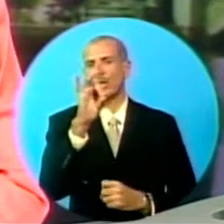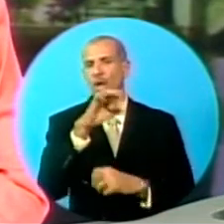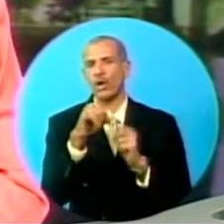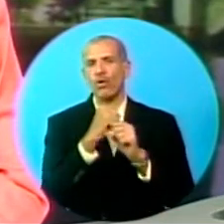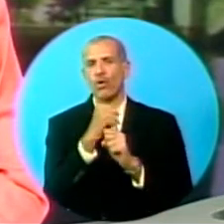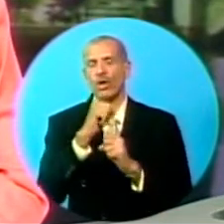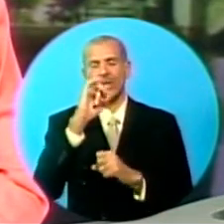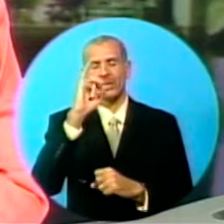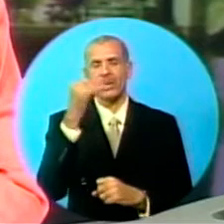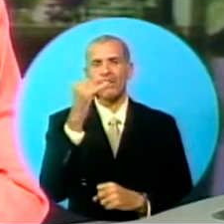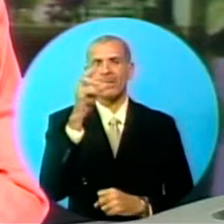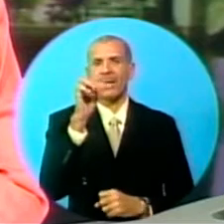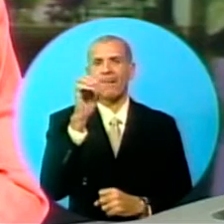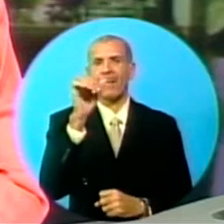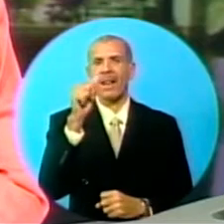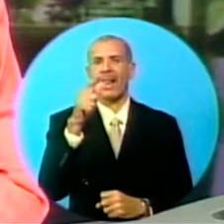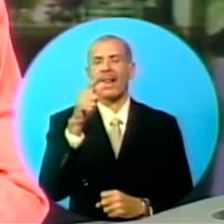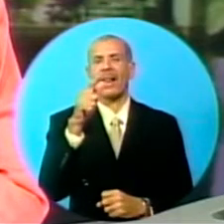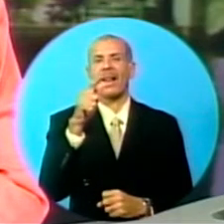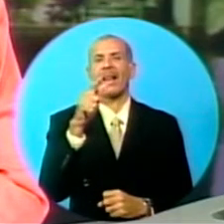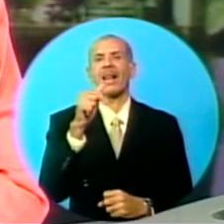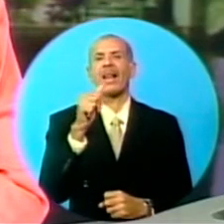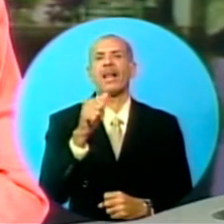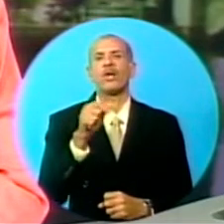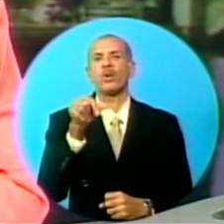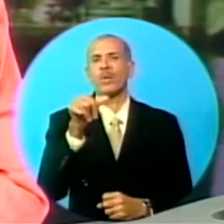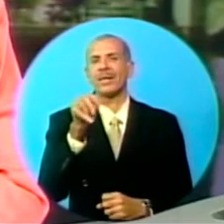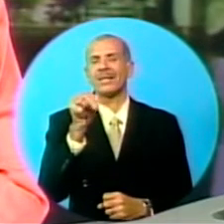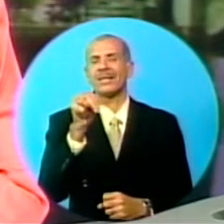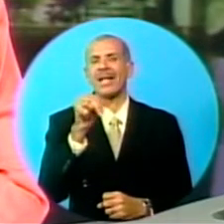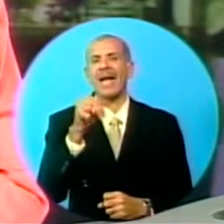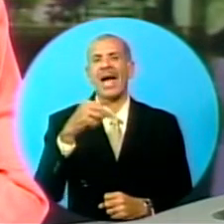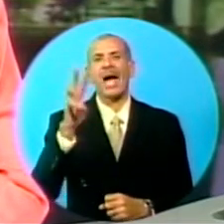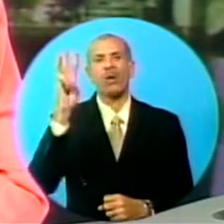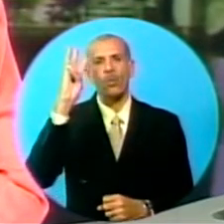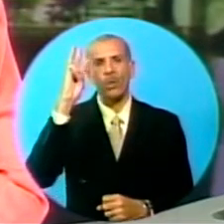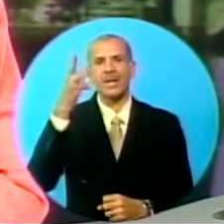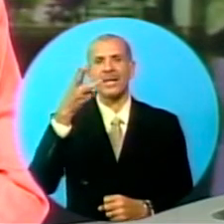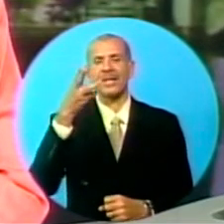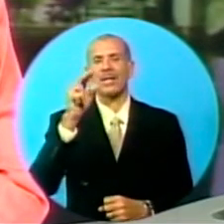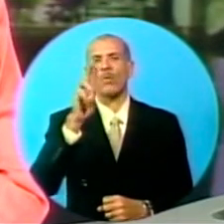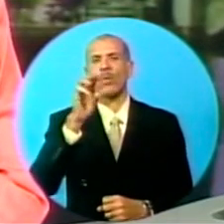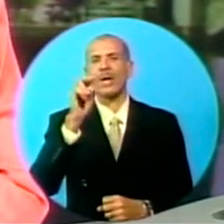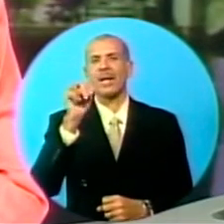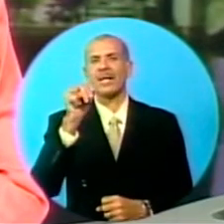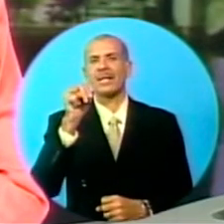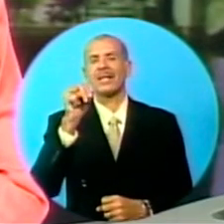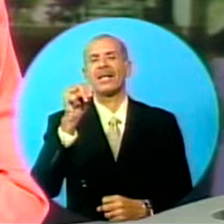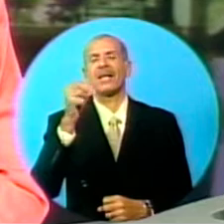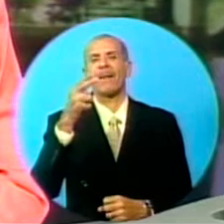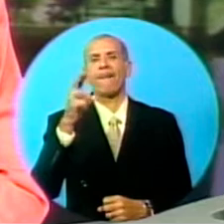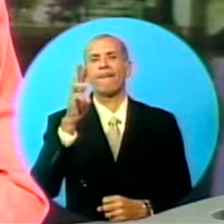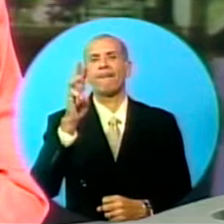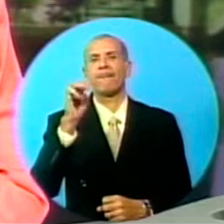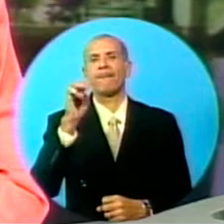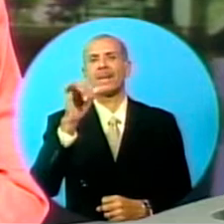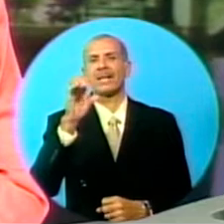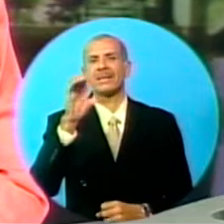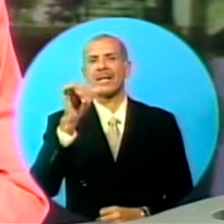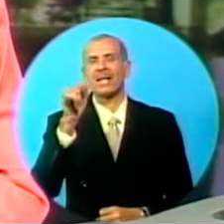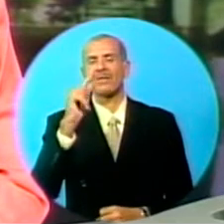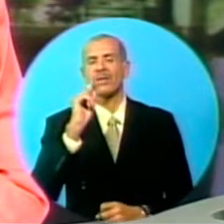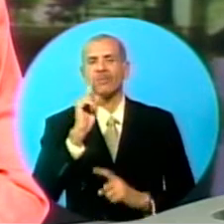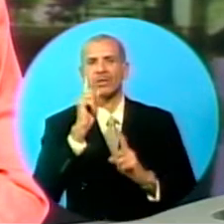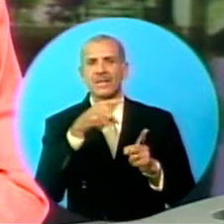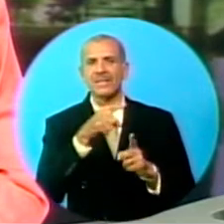Quinton, who is homeless, and 32-year-old Wayne Harold McCarthy of Seclusion Road, Black Rock, allegedly broke into St.